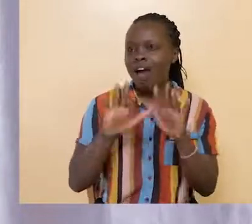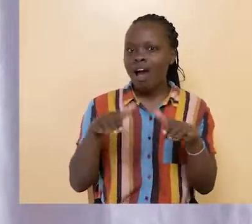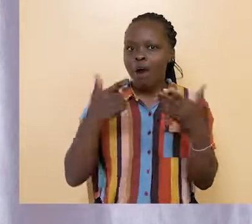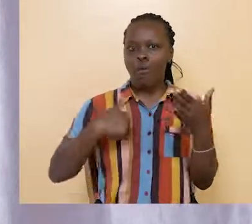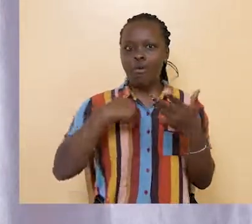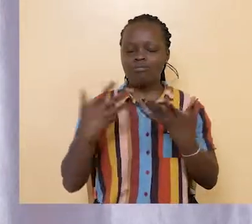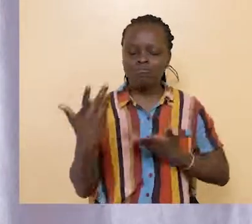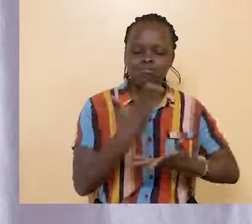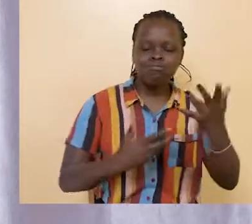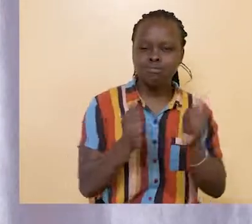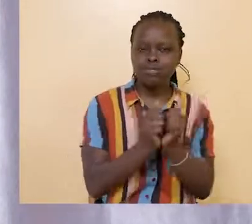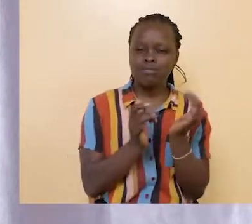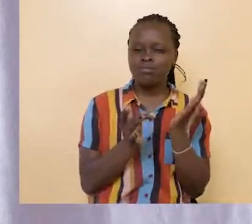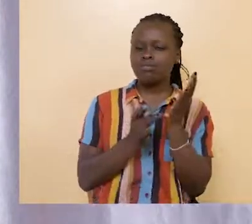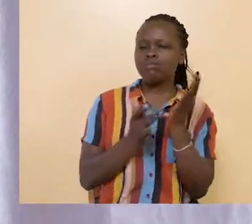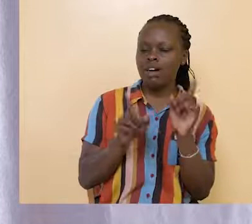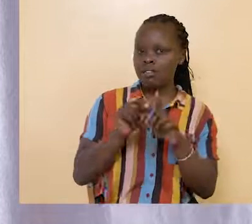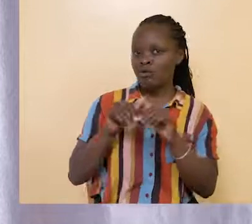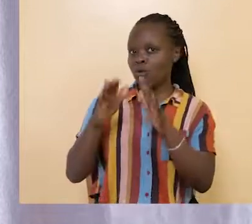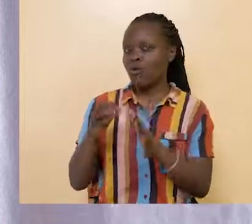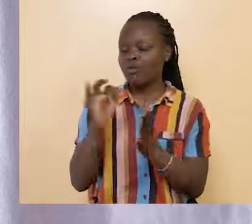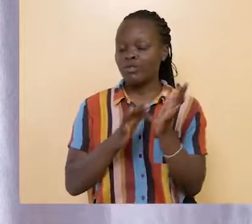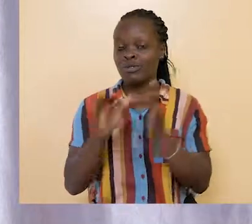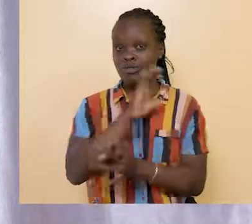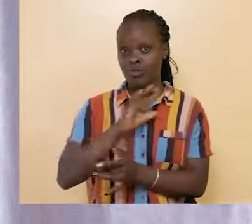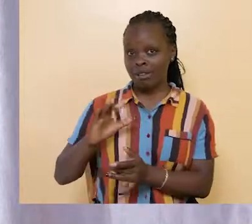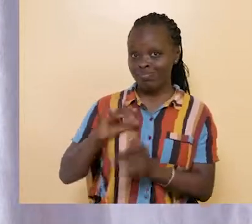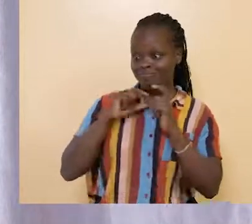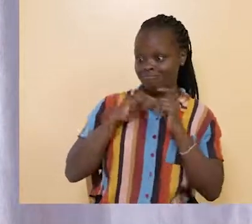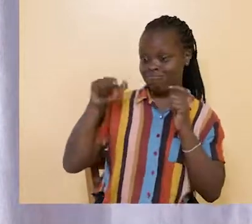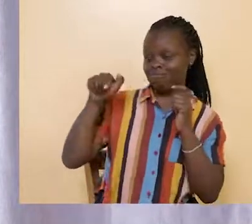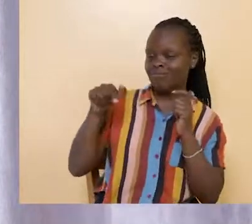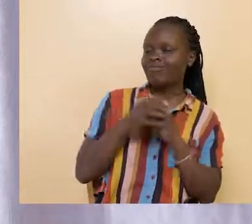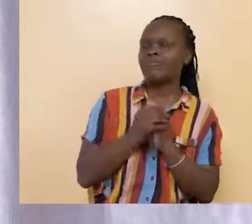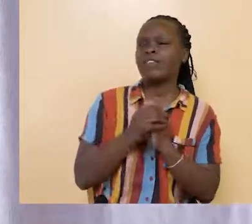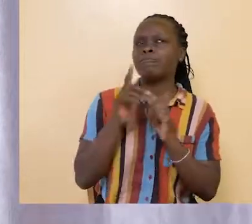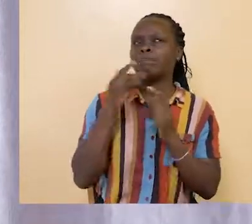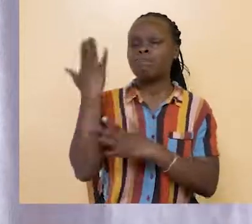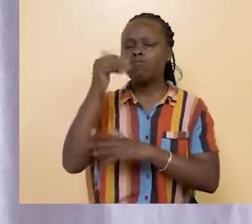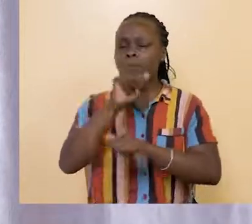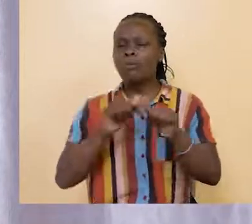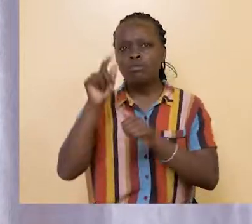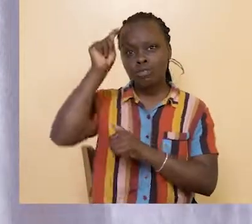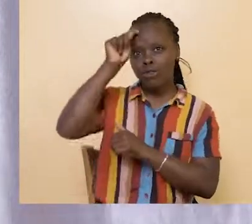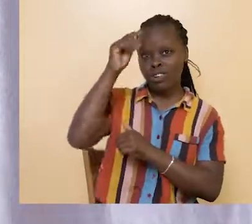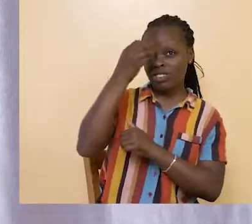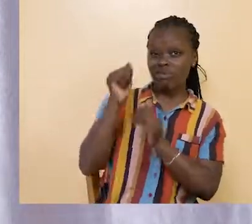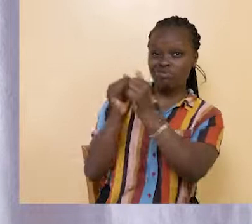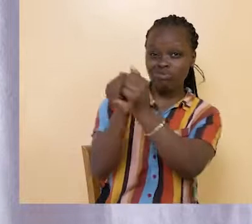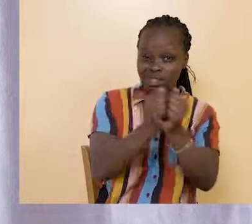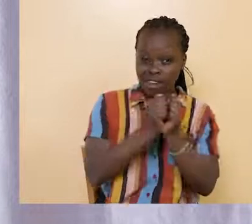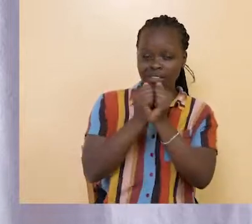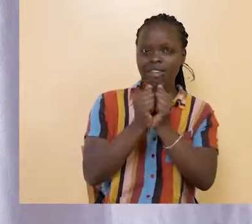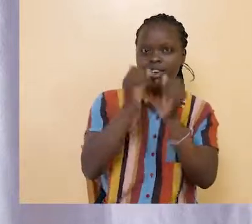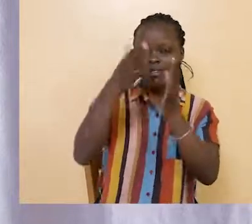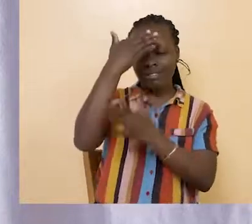we interact with technology as followers of Christ. And Bonisi took us through the theology of togetherness. And